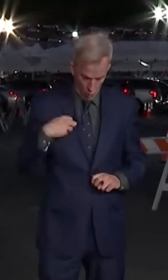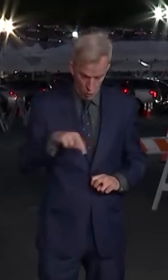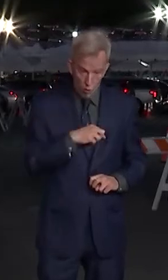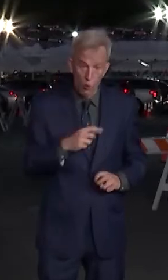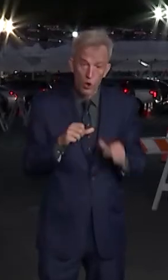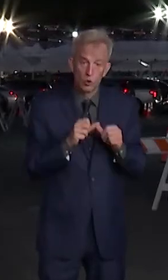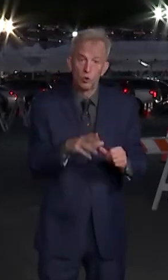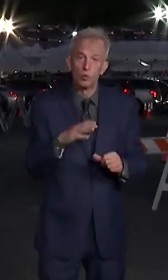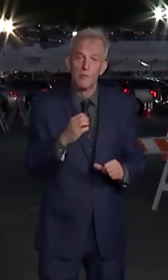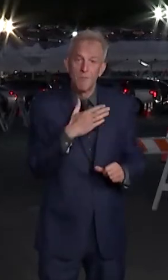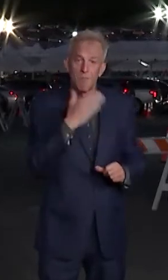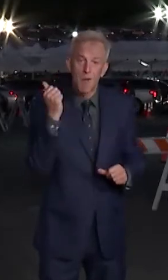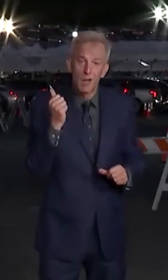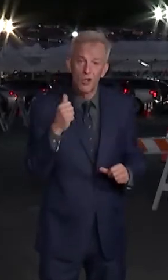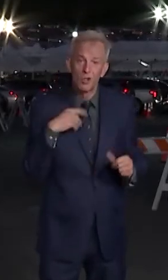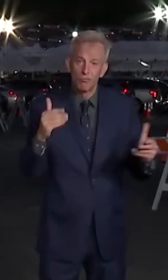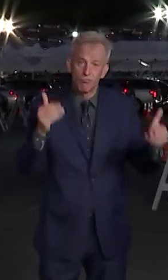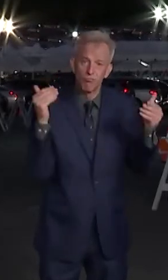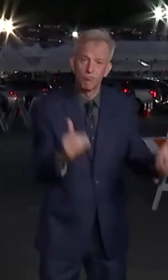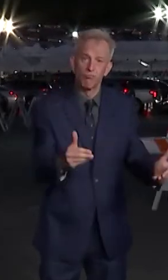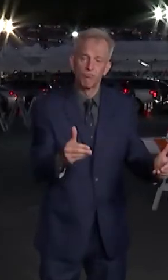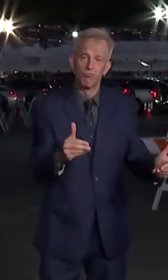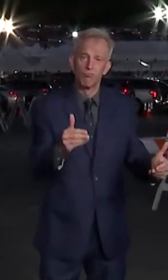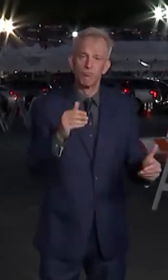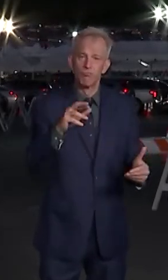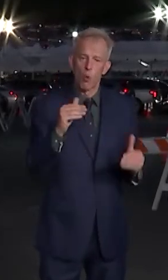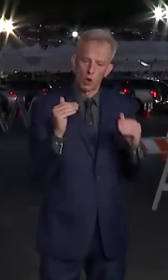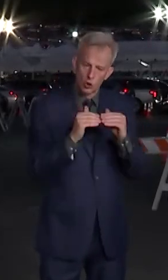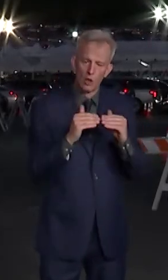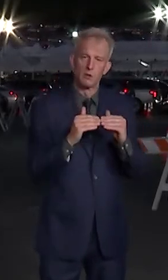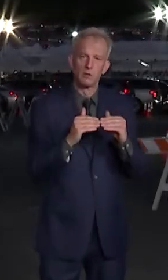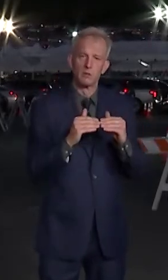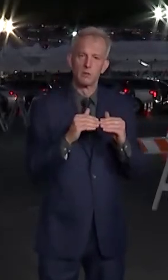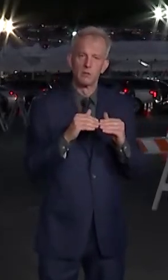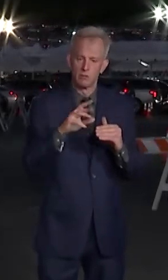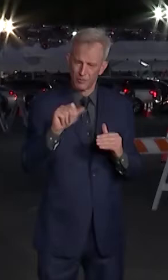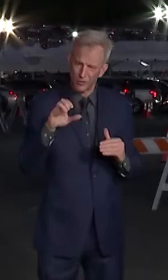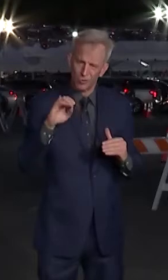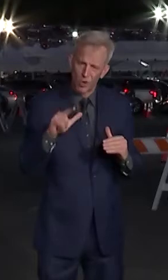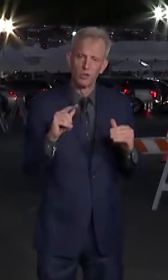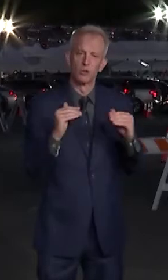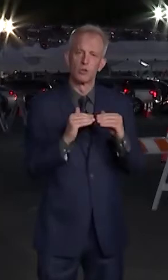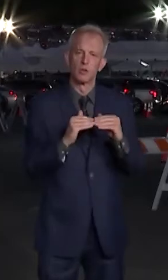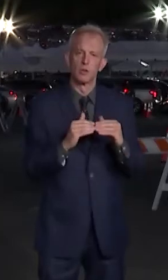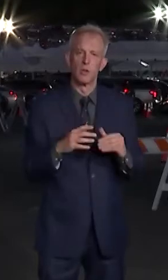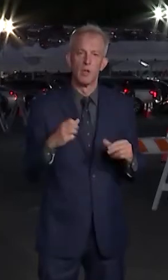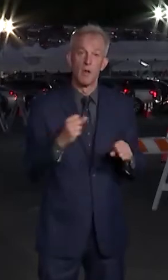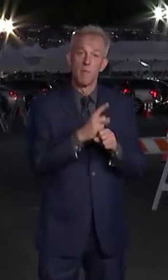allies in moving forward racial justice and racial equity. Dismantle